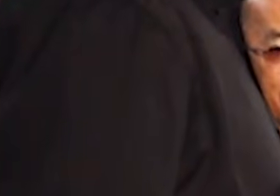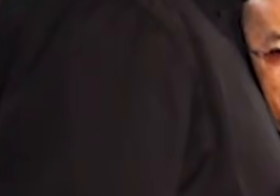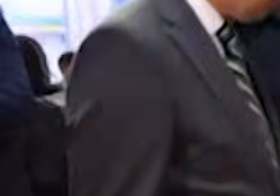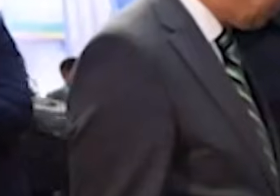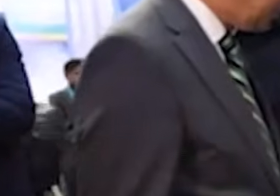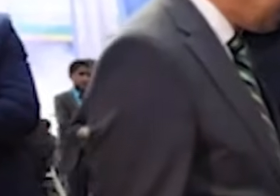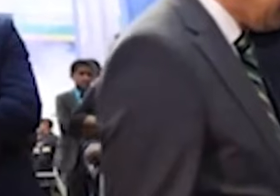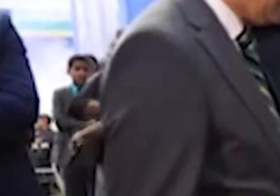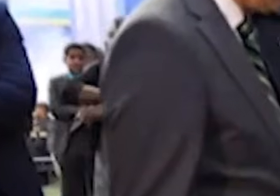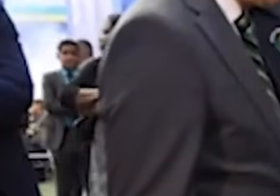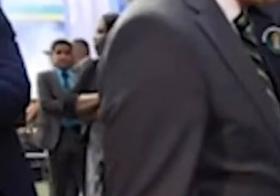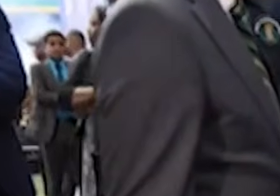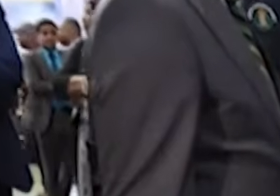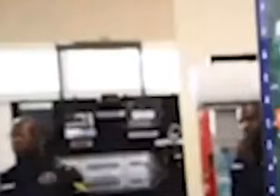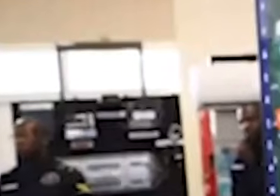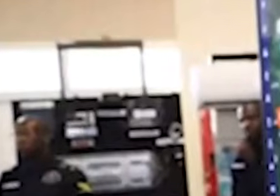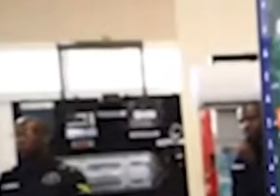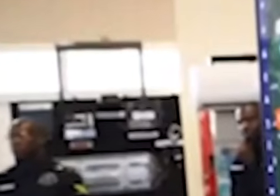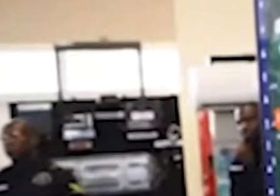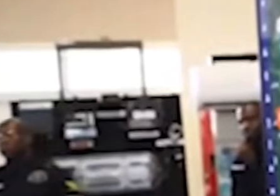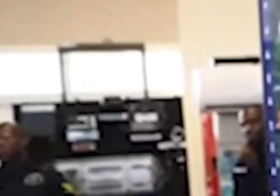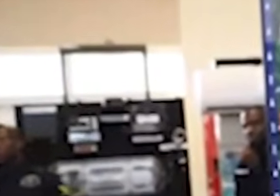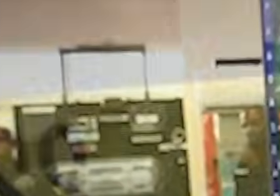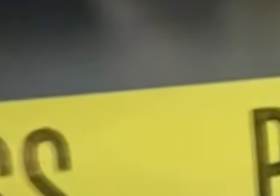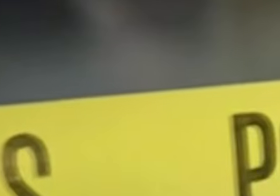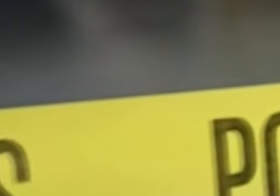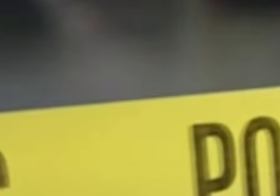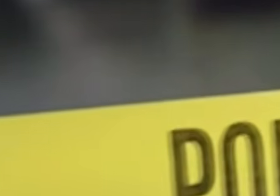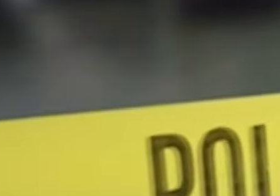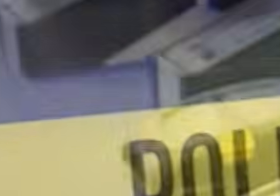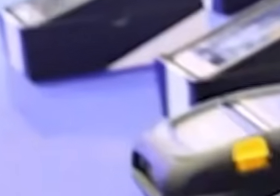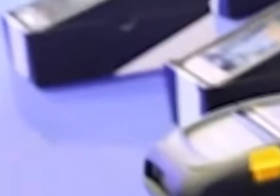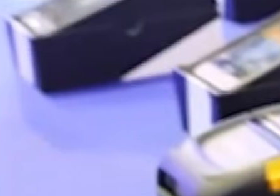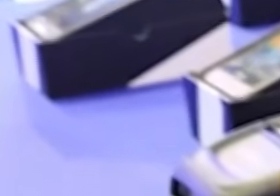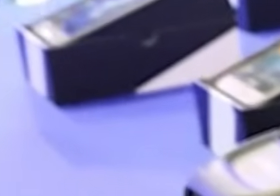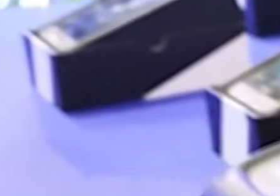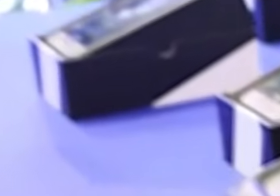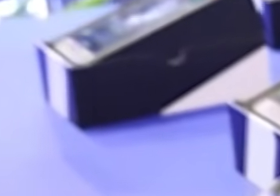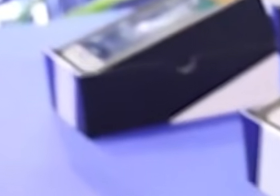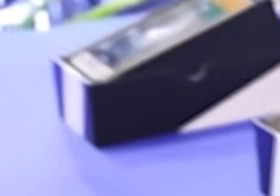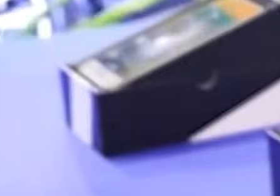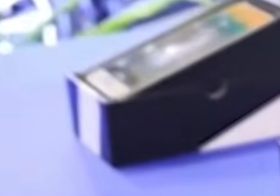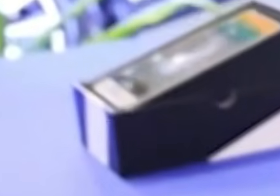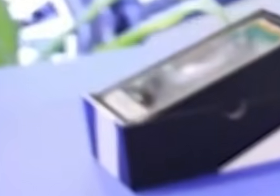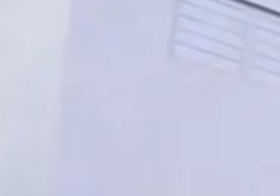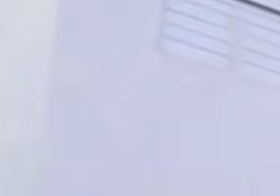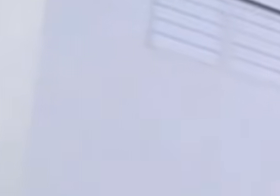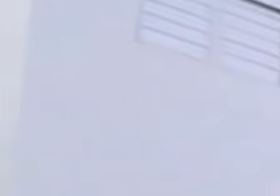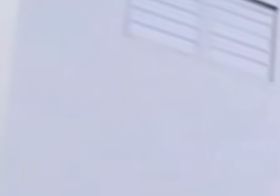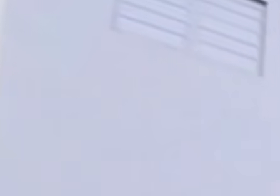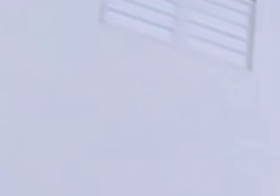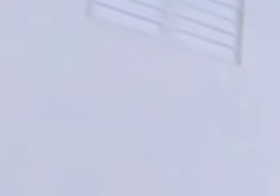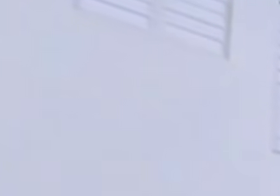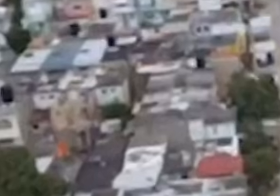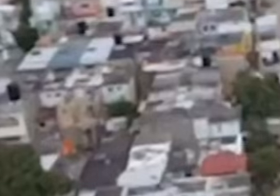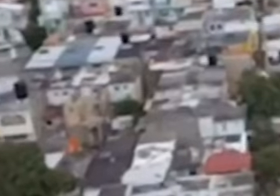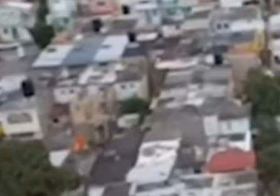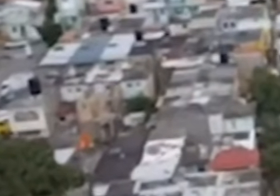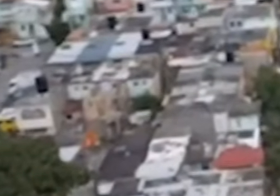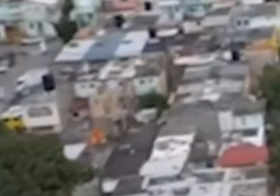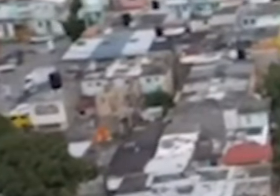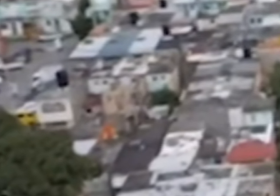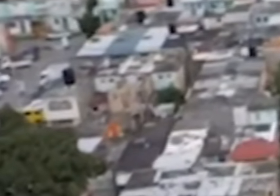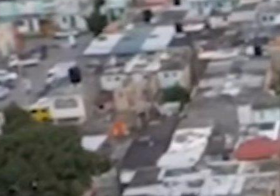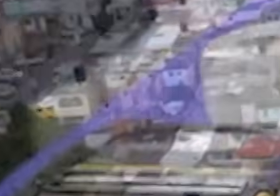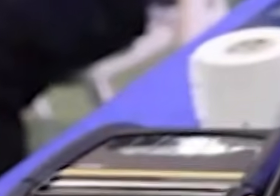over 9.7 billion into national security systems. This includes the construction and renovation of dozens of police